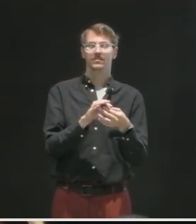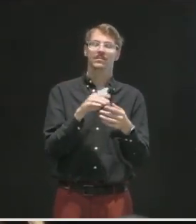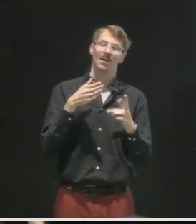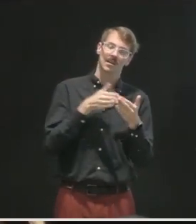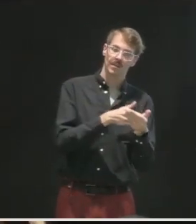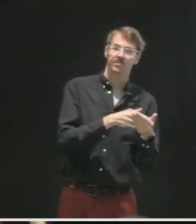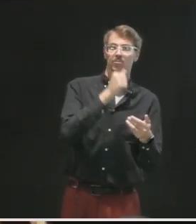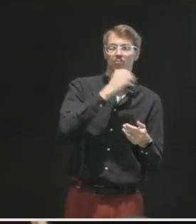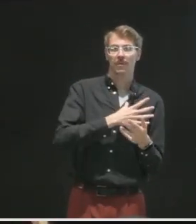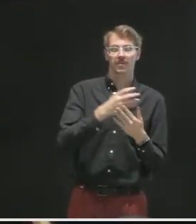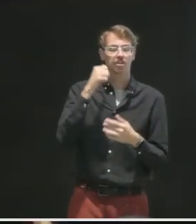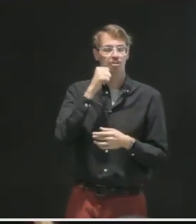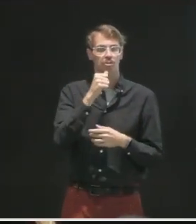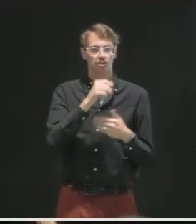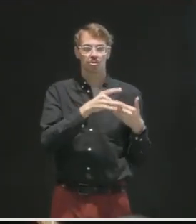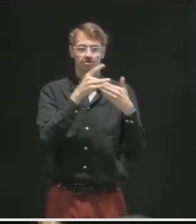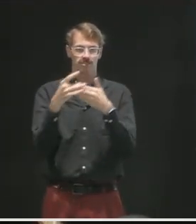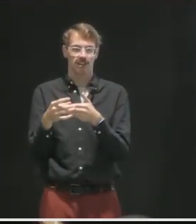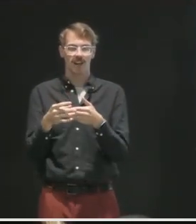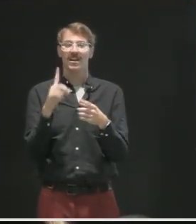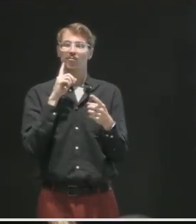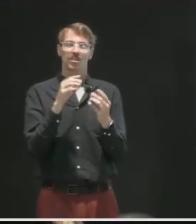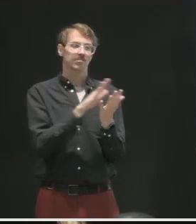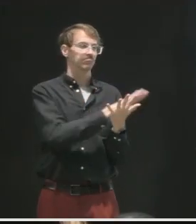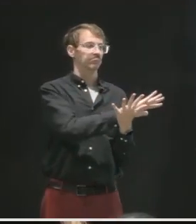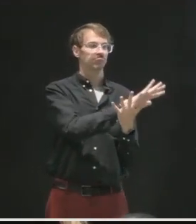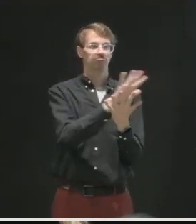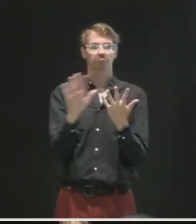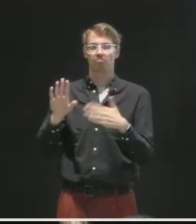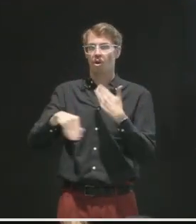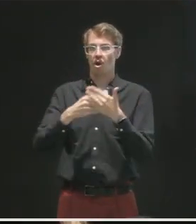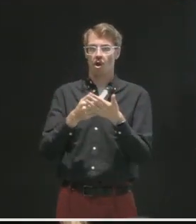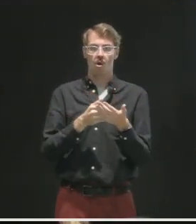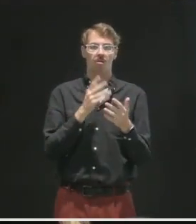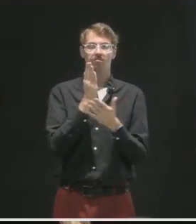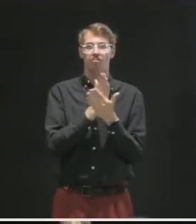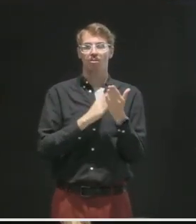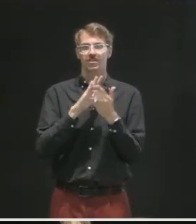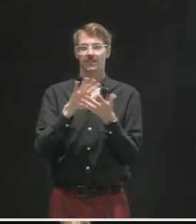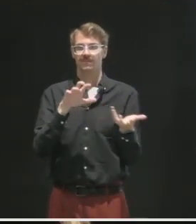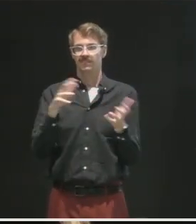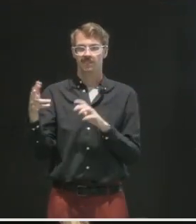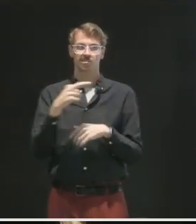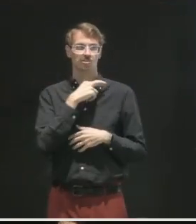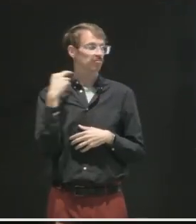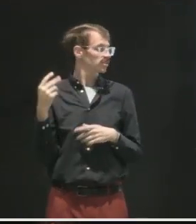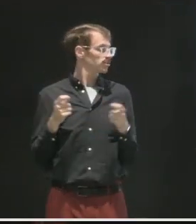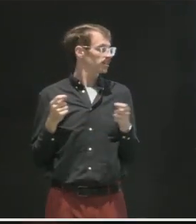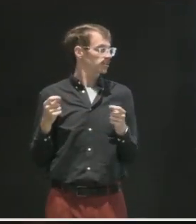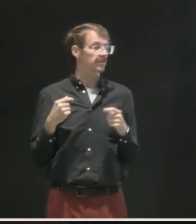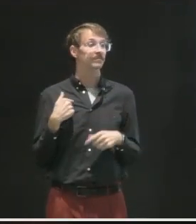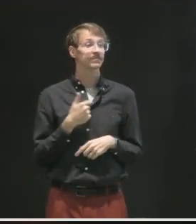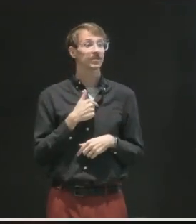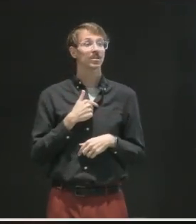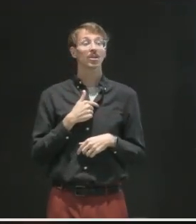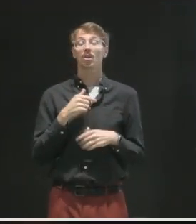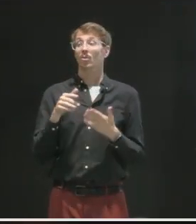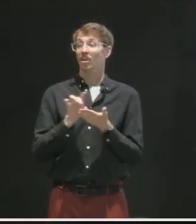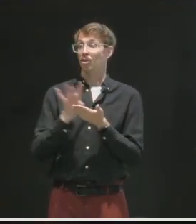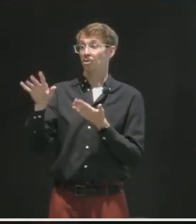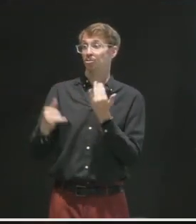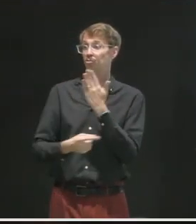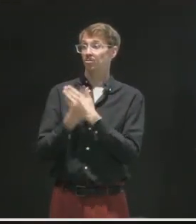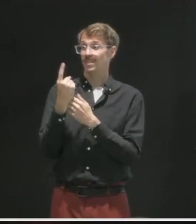focusing on all phases of disaster risk management. And then also we're launching today, actually it's the QR